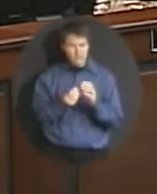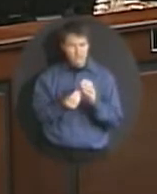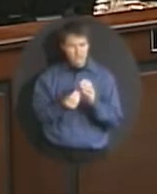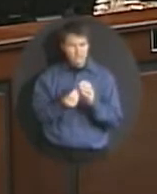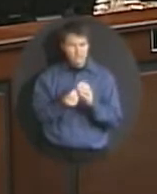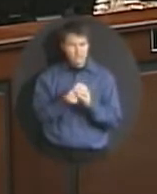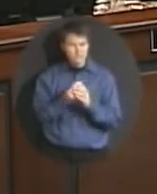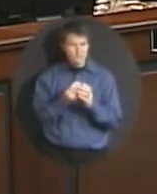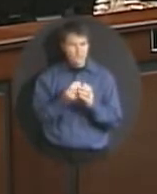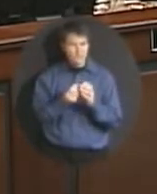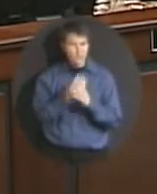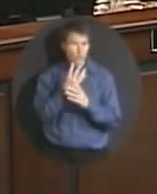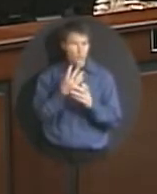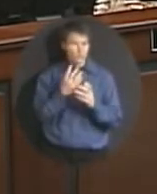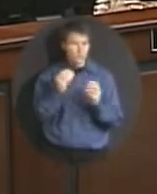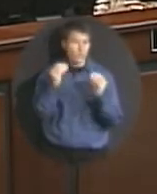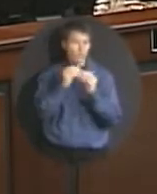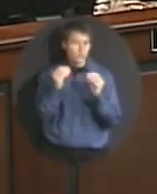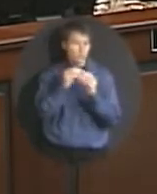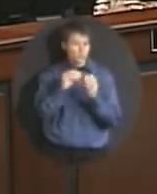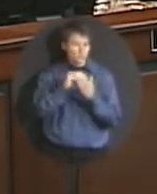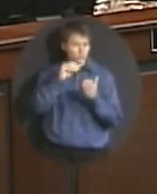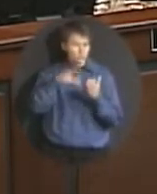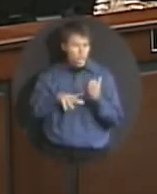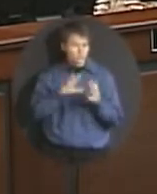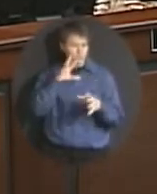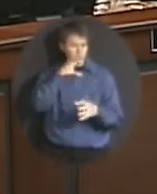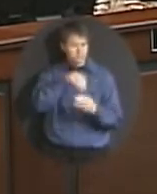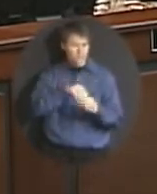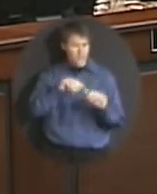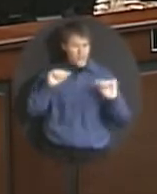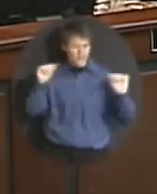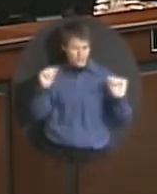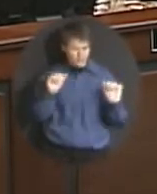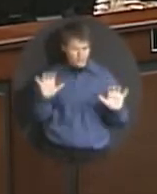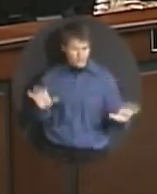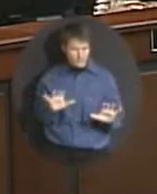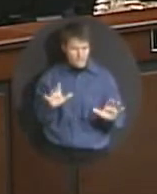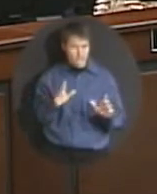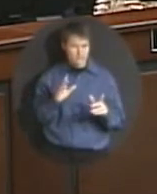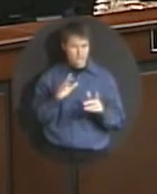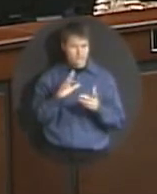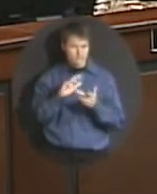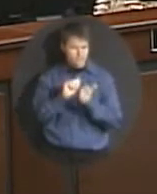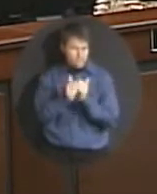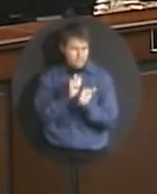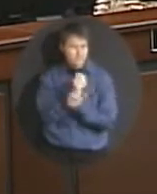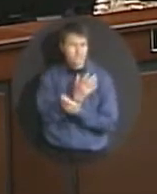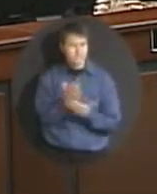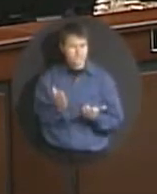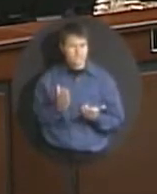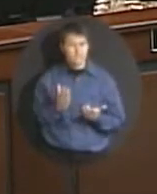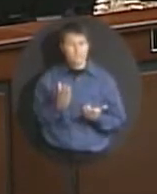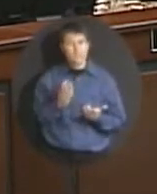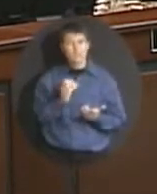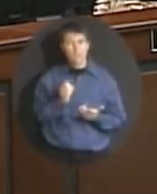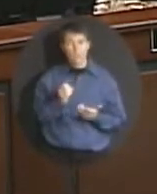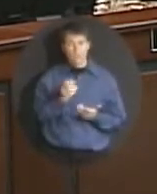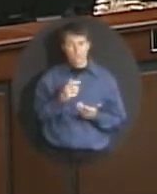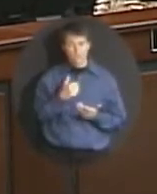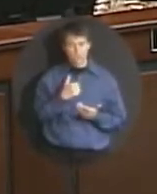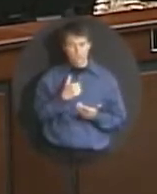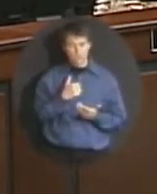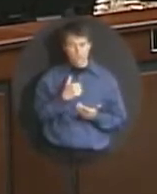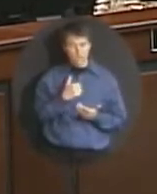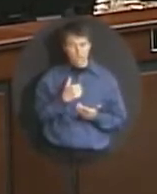students participating in athletic activities and competitions. And when I look